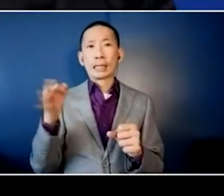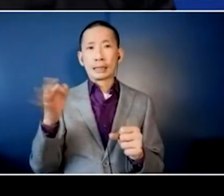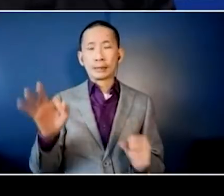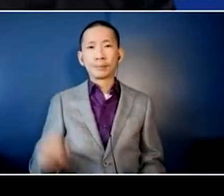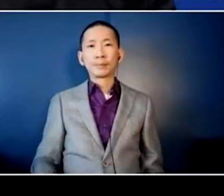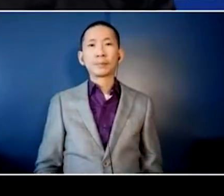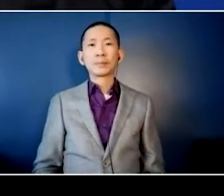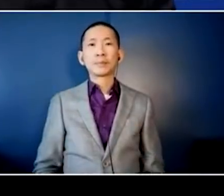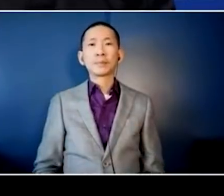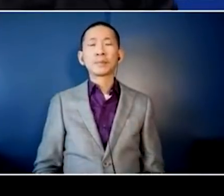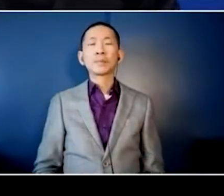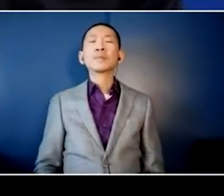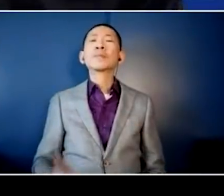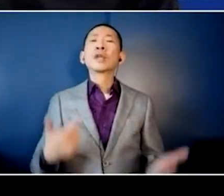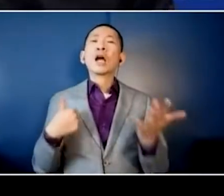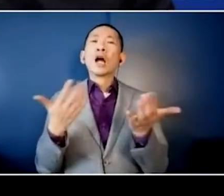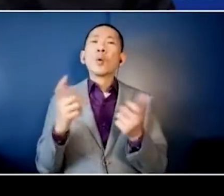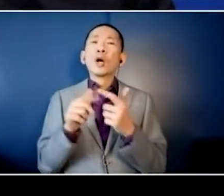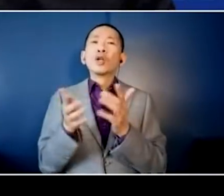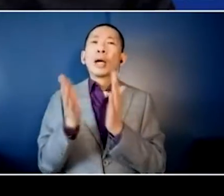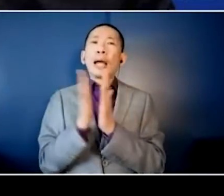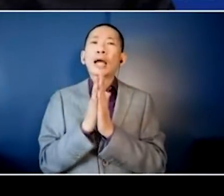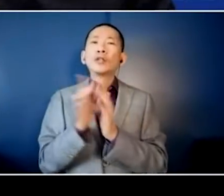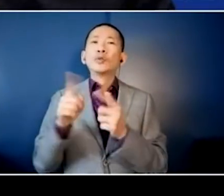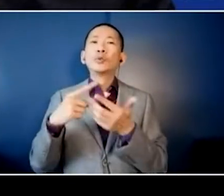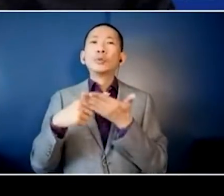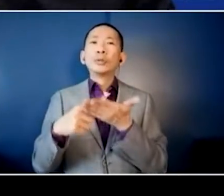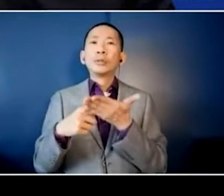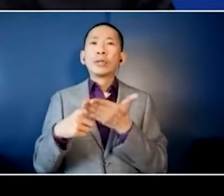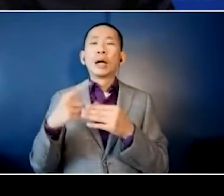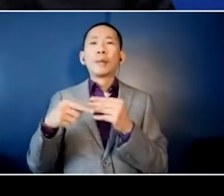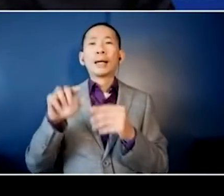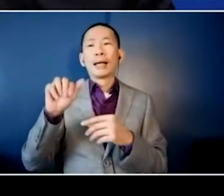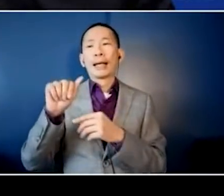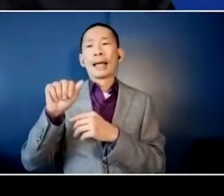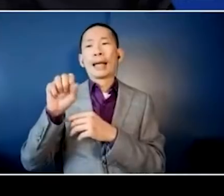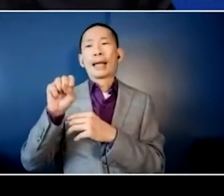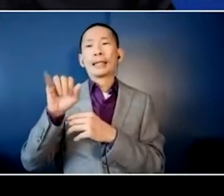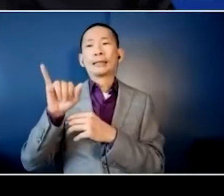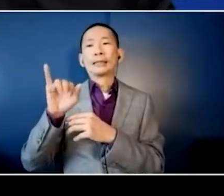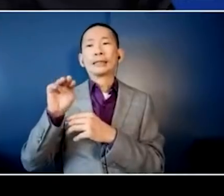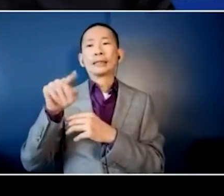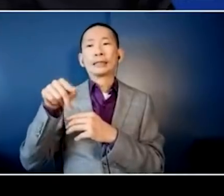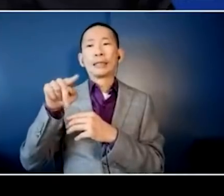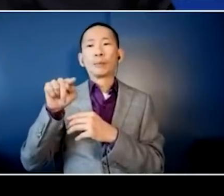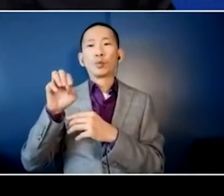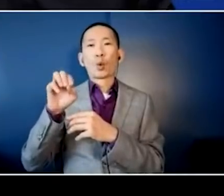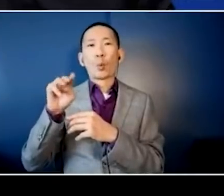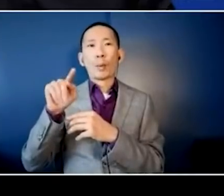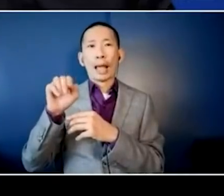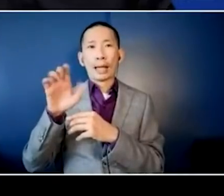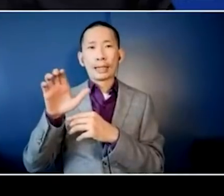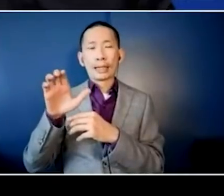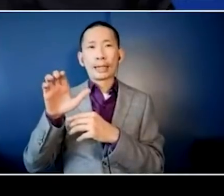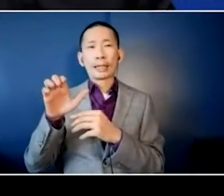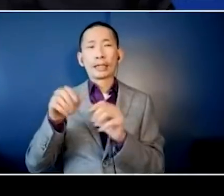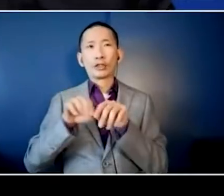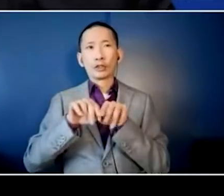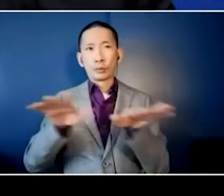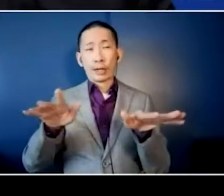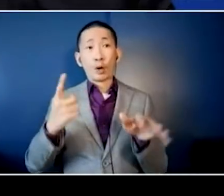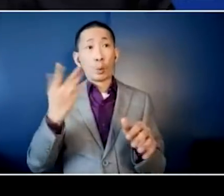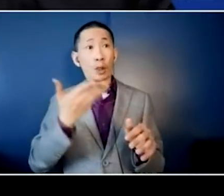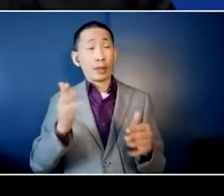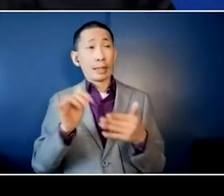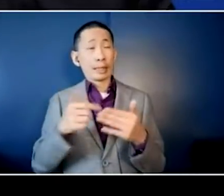I want to ask you to just talk a little bit about asymptomatic spread, because one of the things I know folks struggle with is